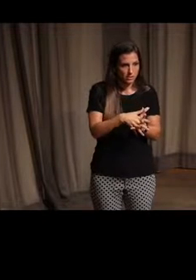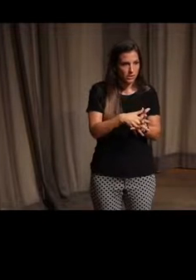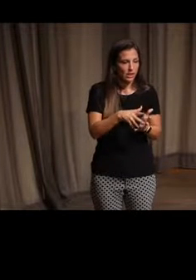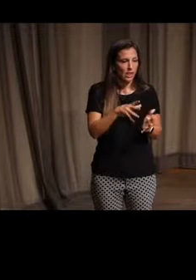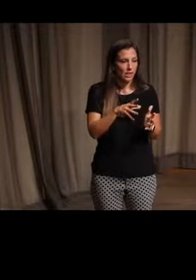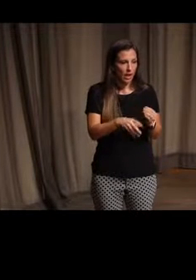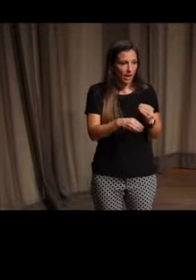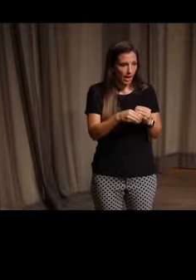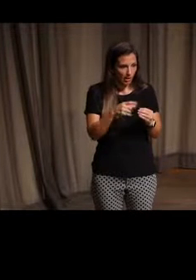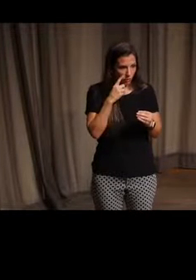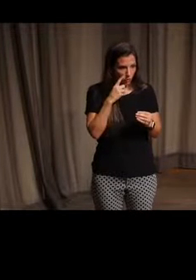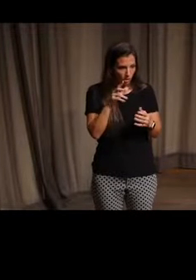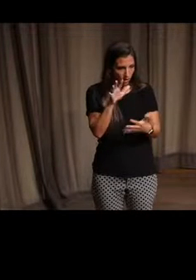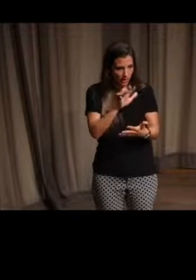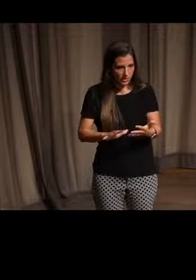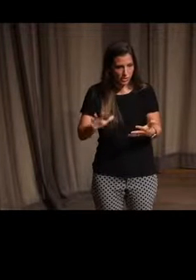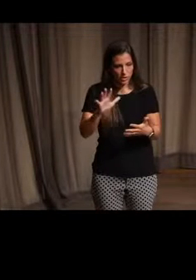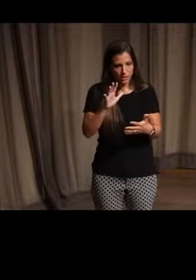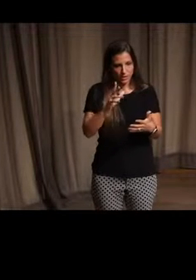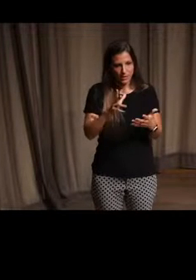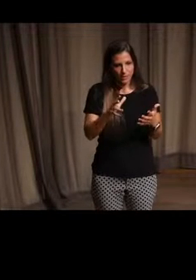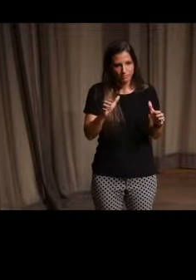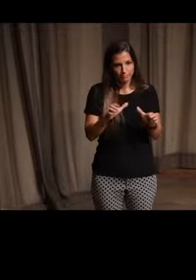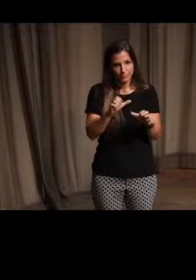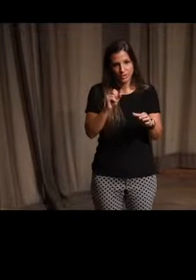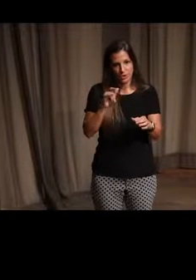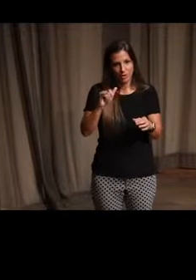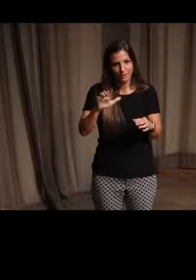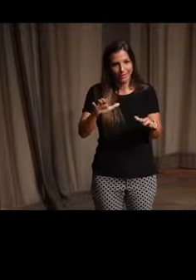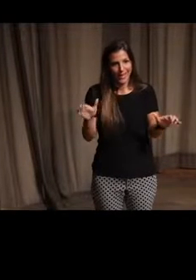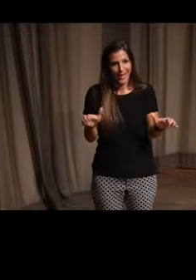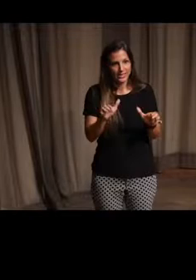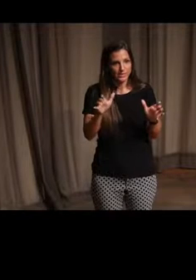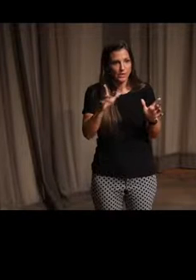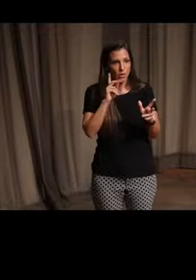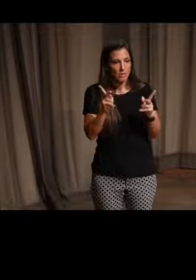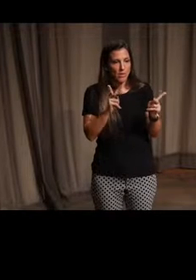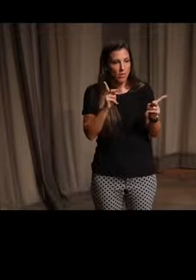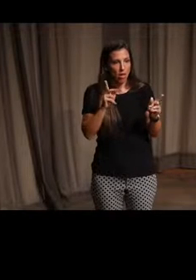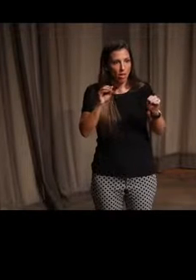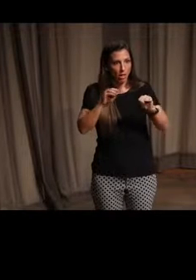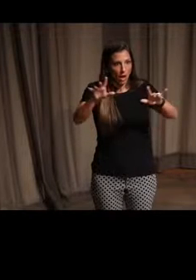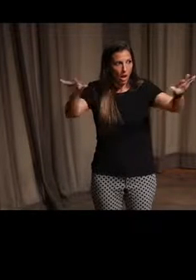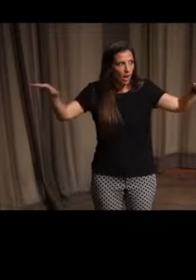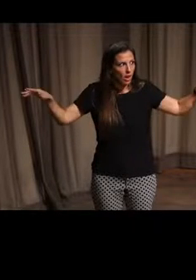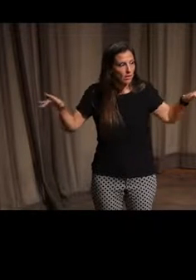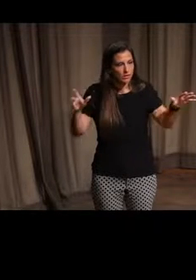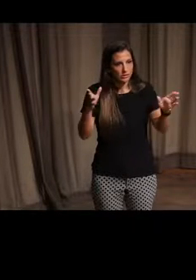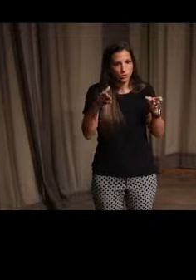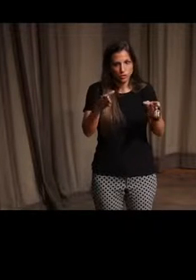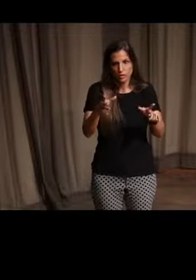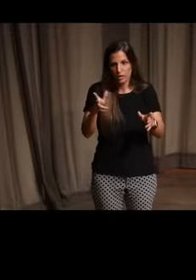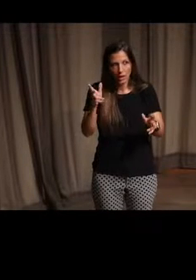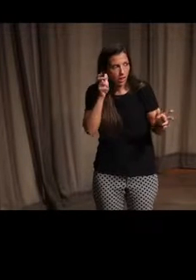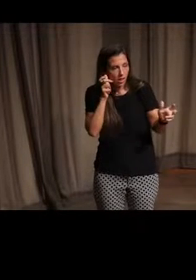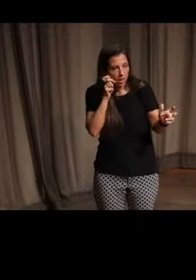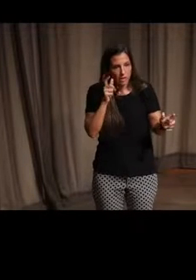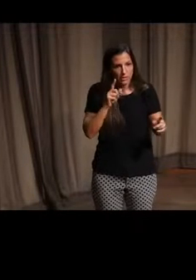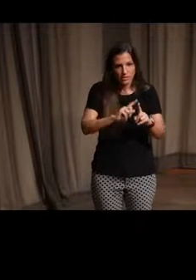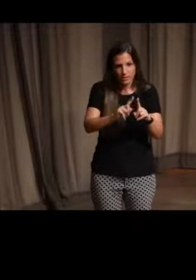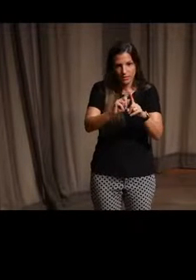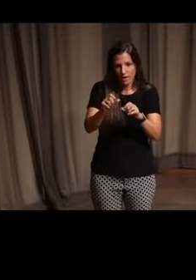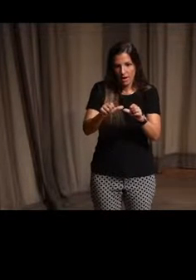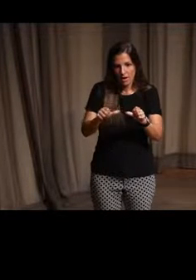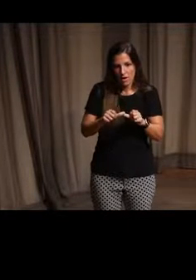composition, so it would be a kind of sonic activism to play it to people on the street and to go to different